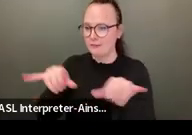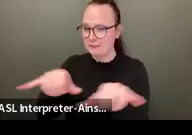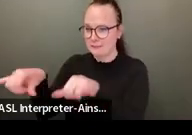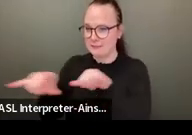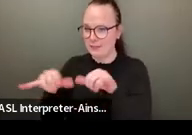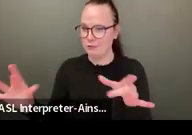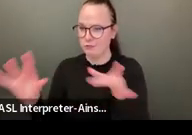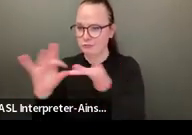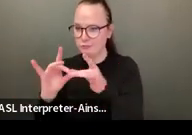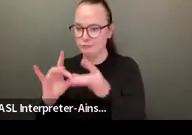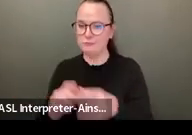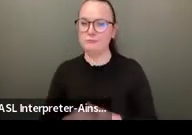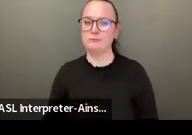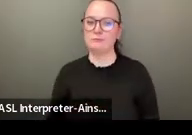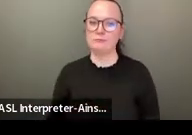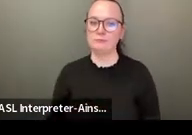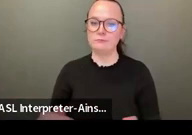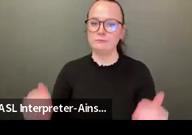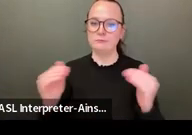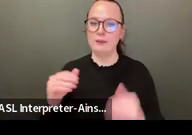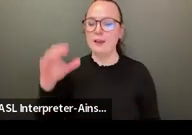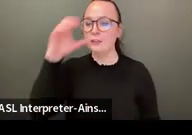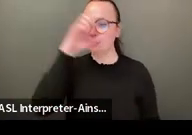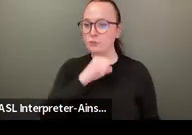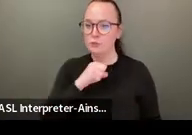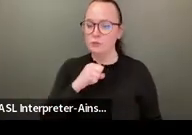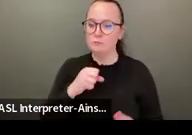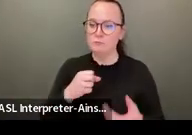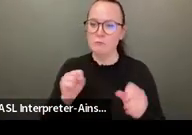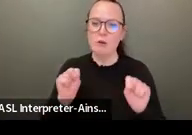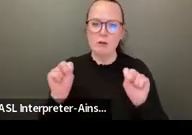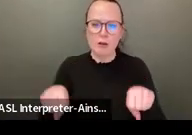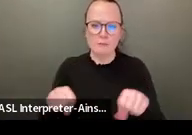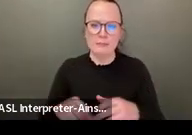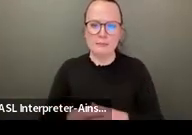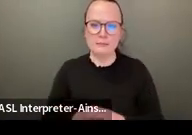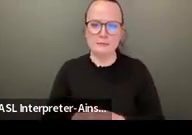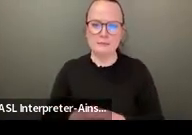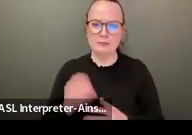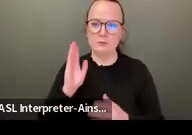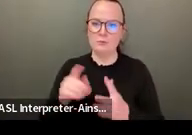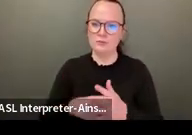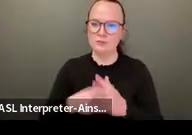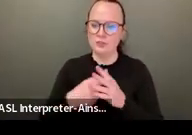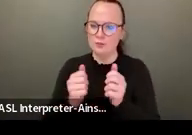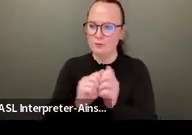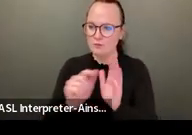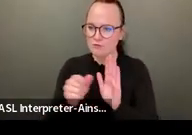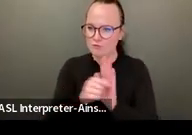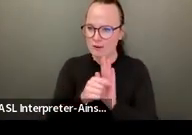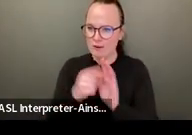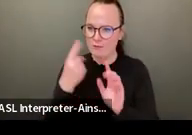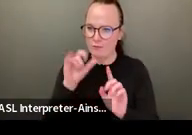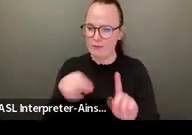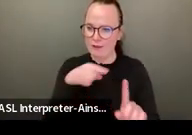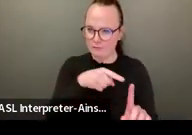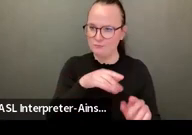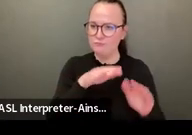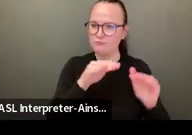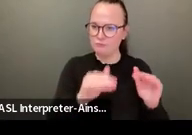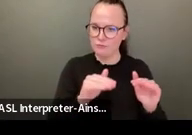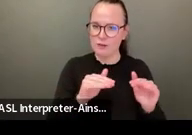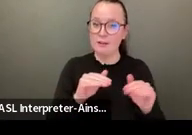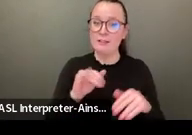Assume competence. You're going to begin with the grade the child is in. And if that's way too high and you can't find a standard that matches, you can